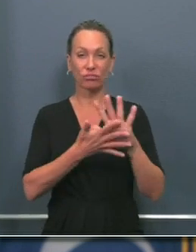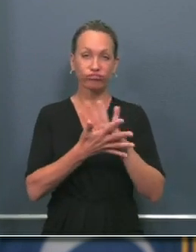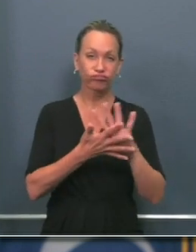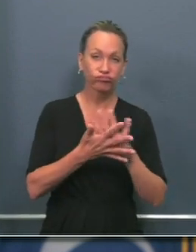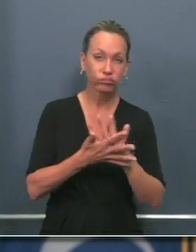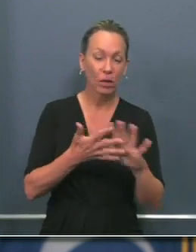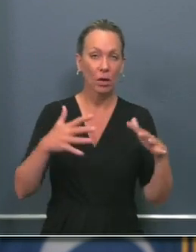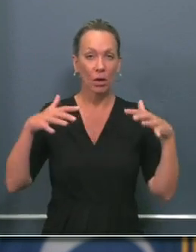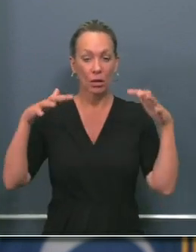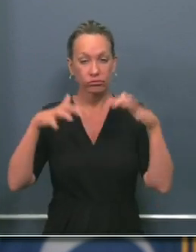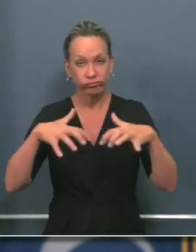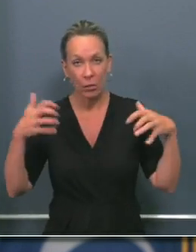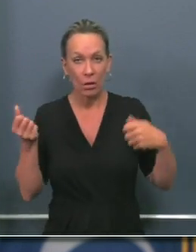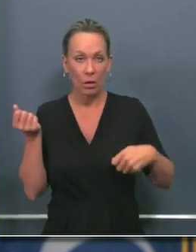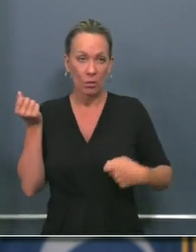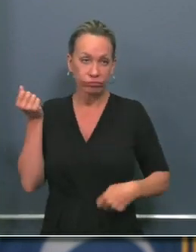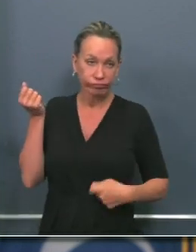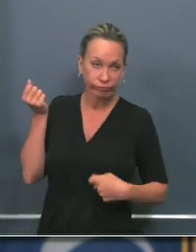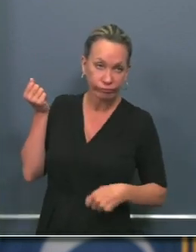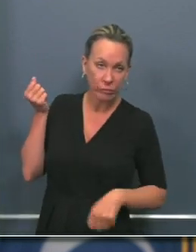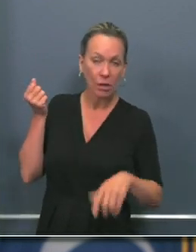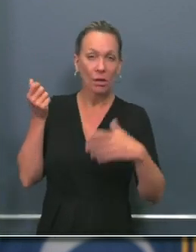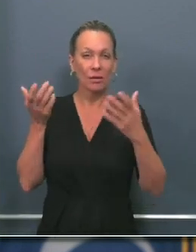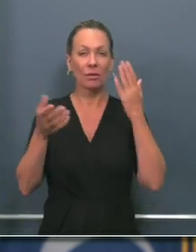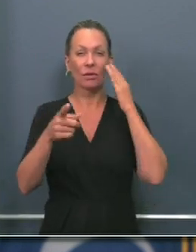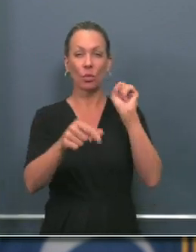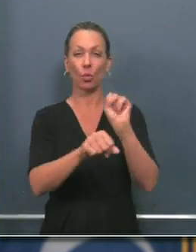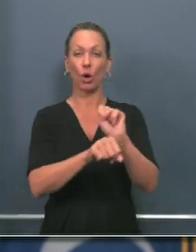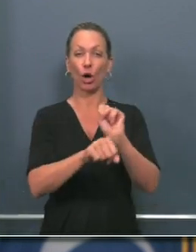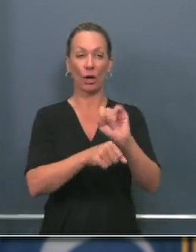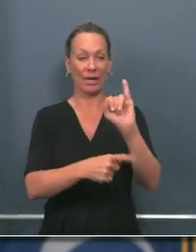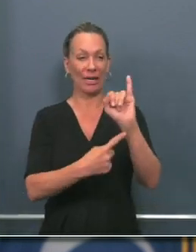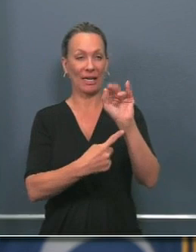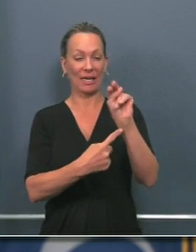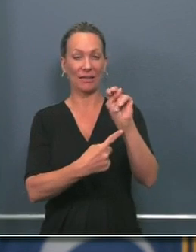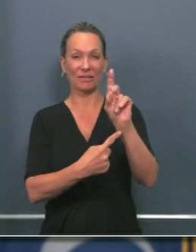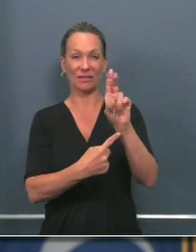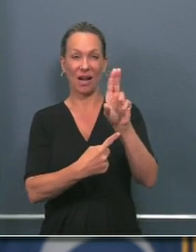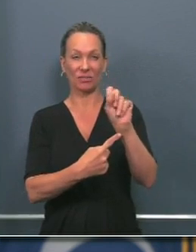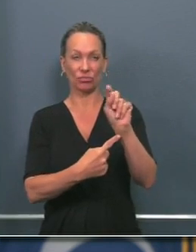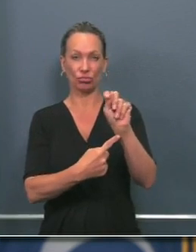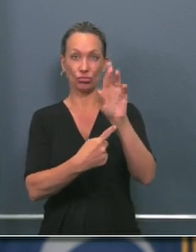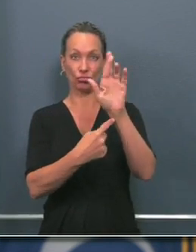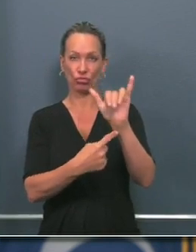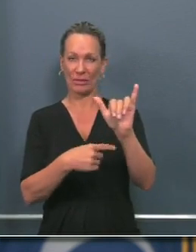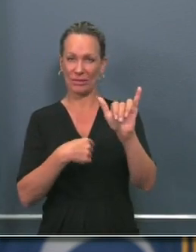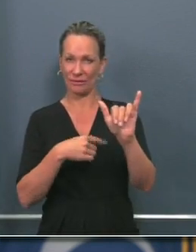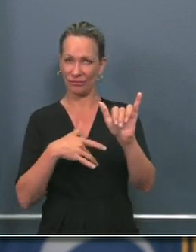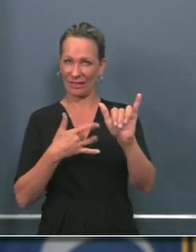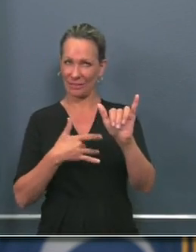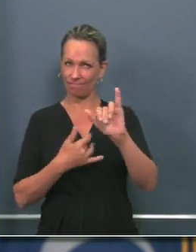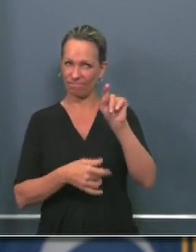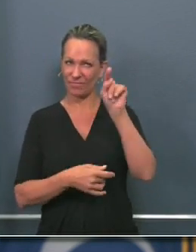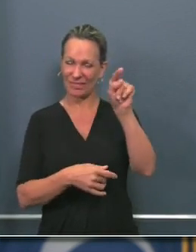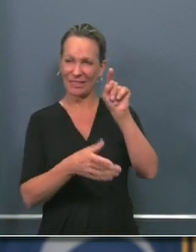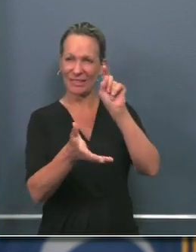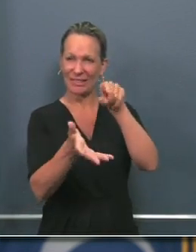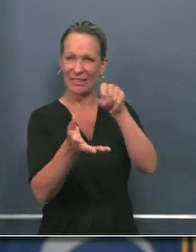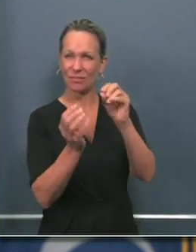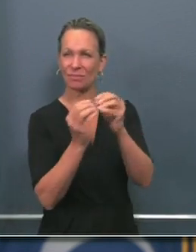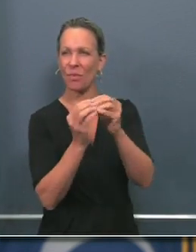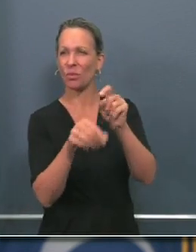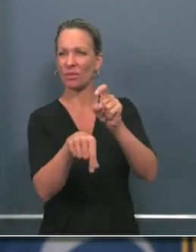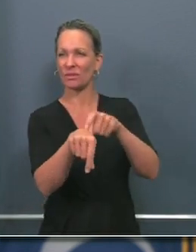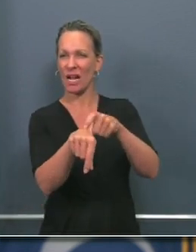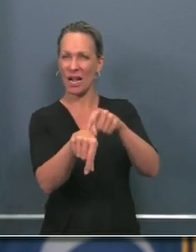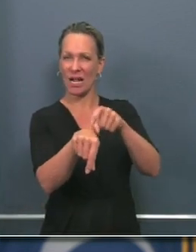as they work through some issues. We thought that was a very healthy thing, and I was very encouraged by that. They were inspired by some of the framework